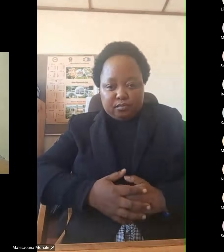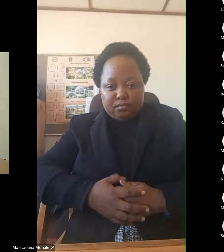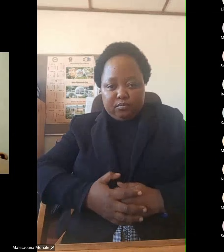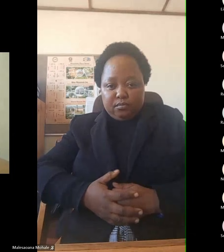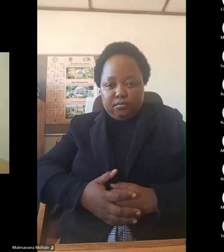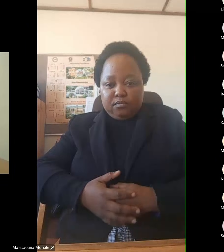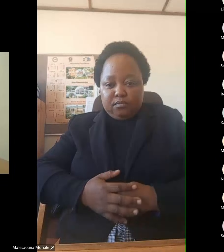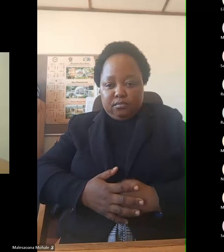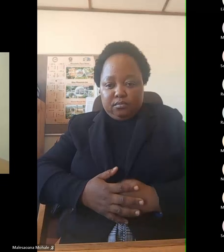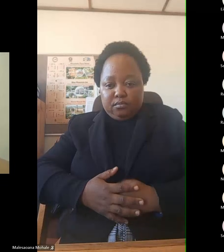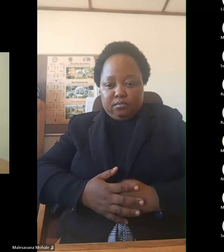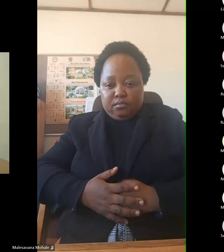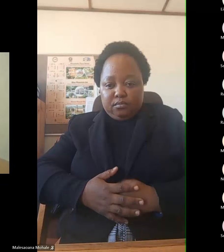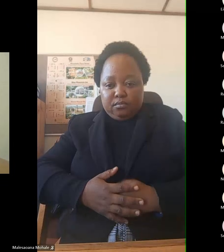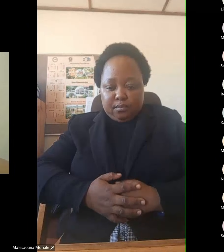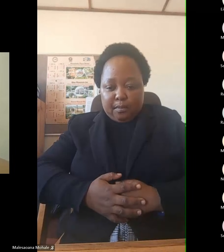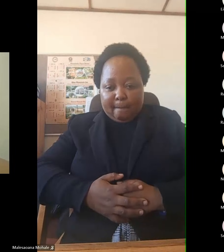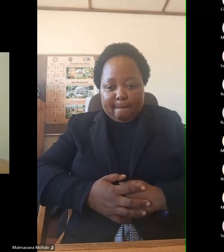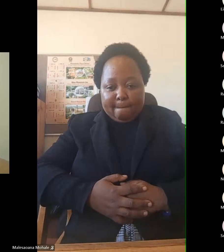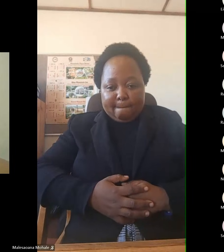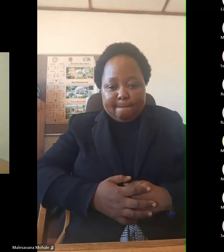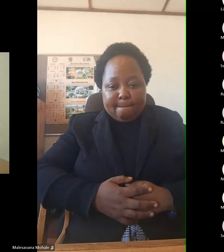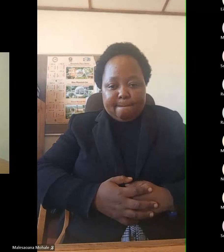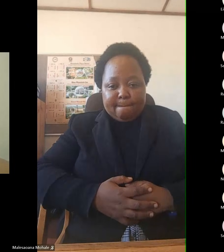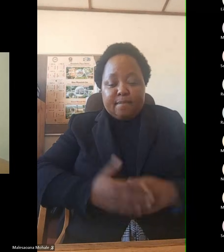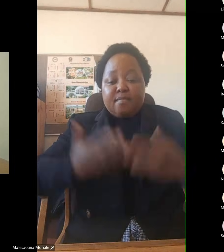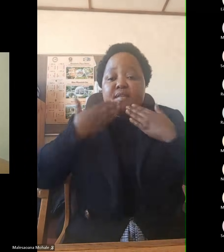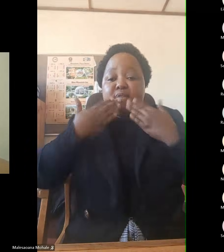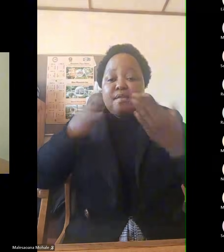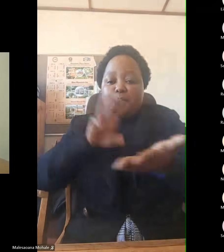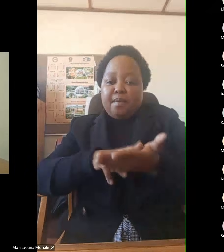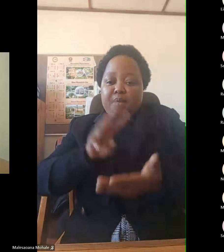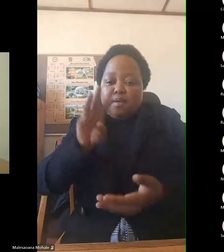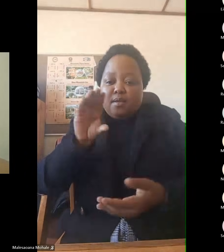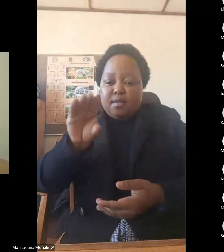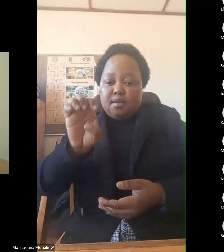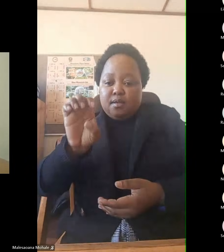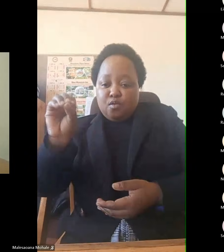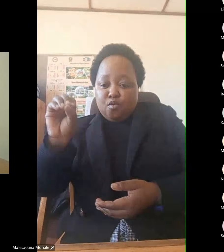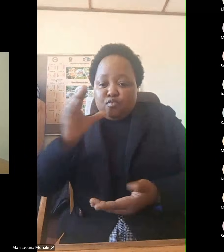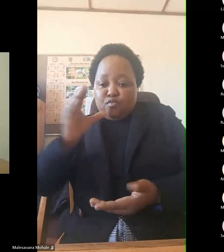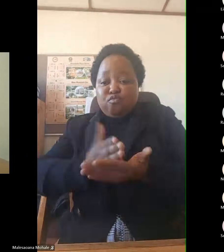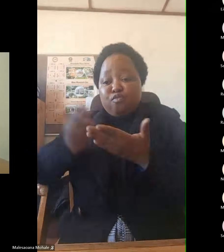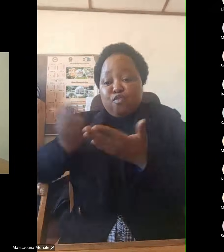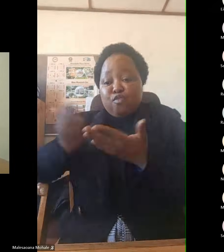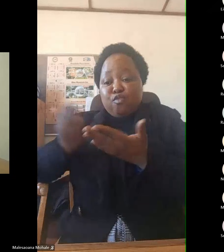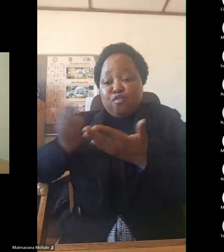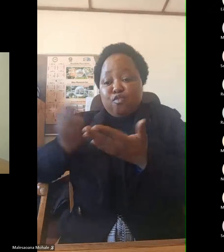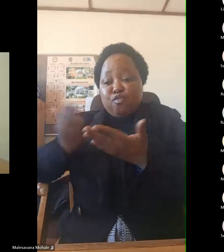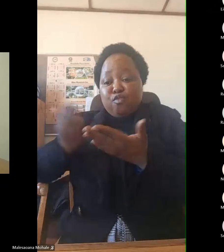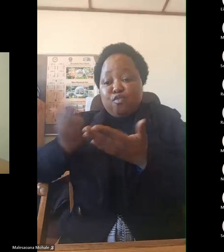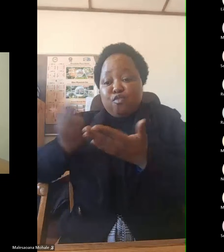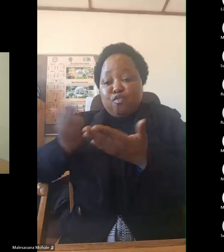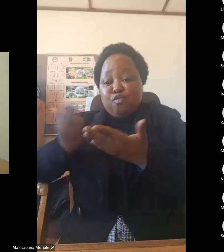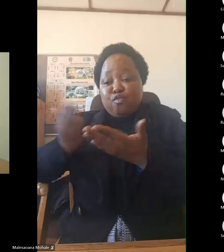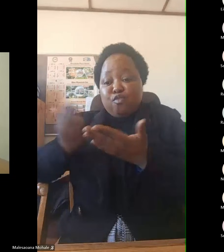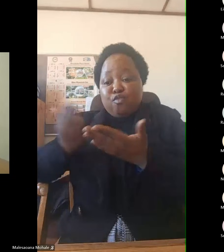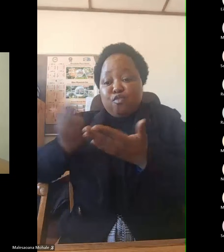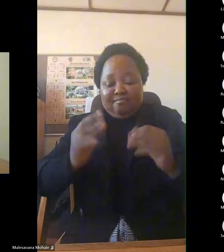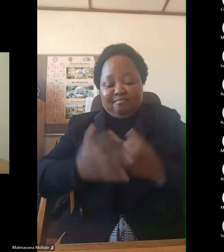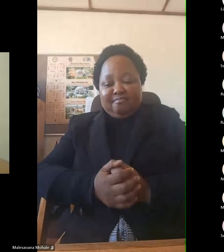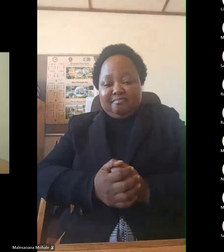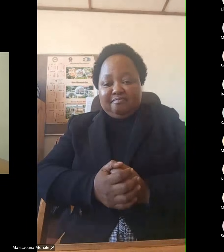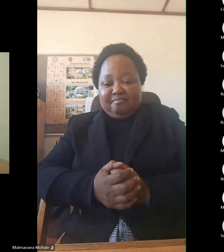Thank you very much, CEO, for those warm welcome remarks. I think generally she